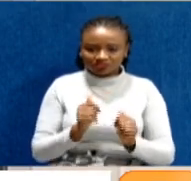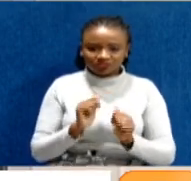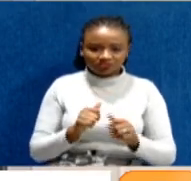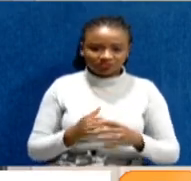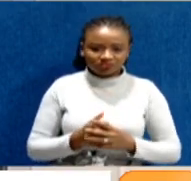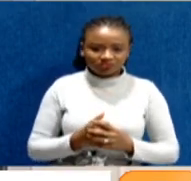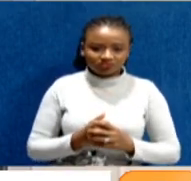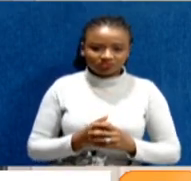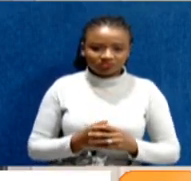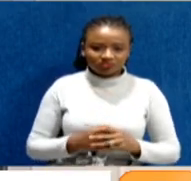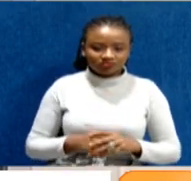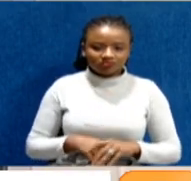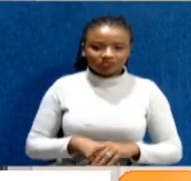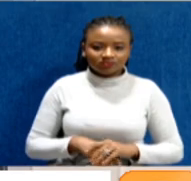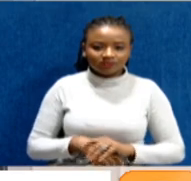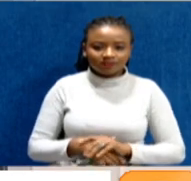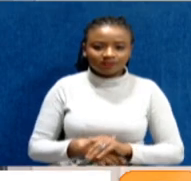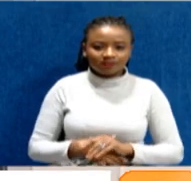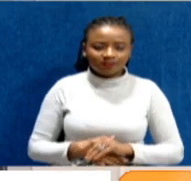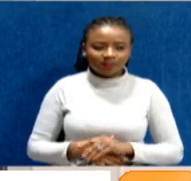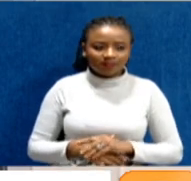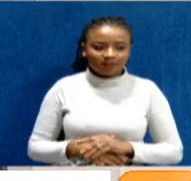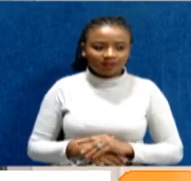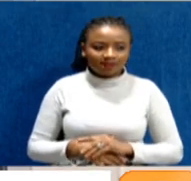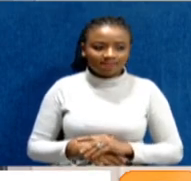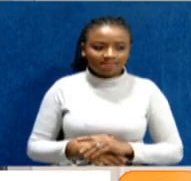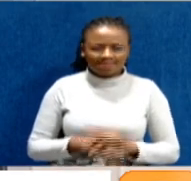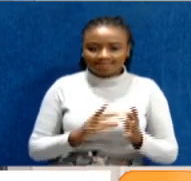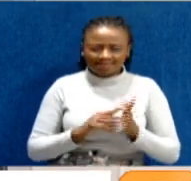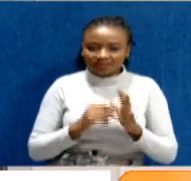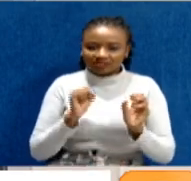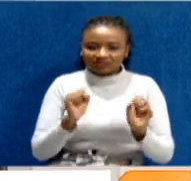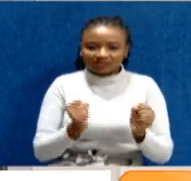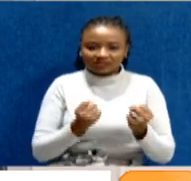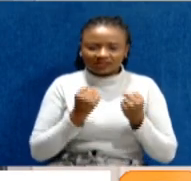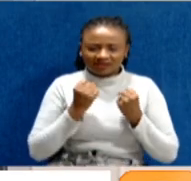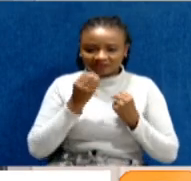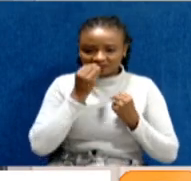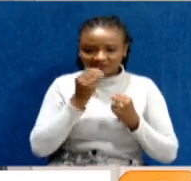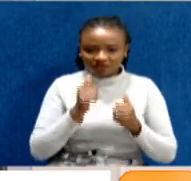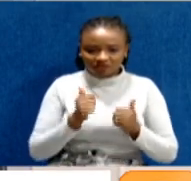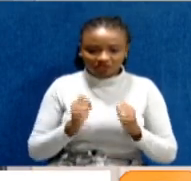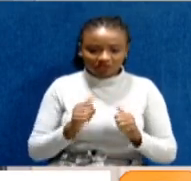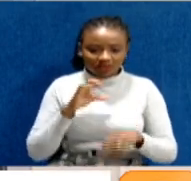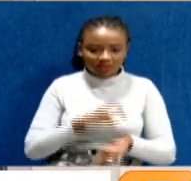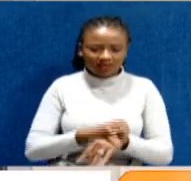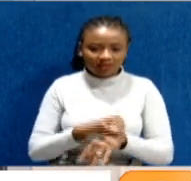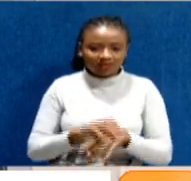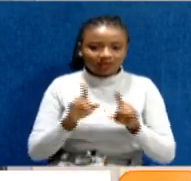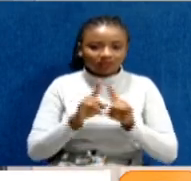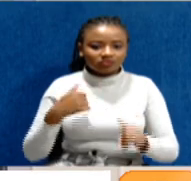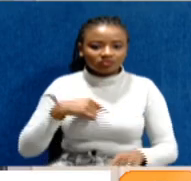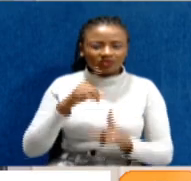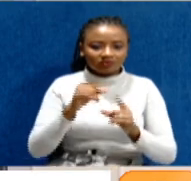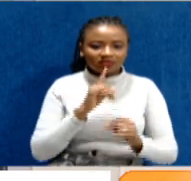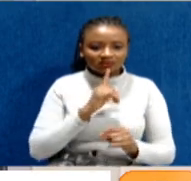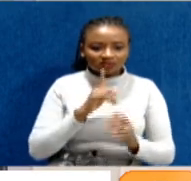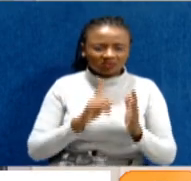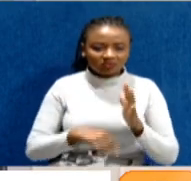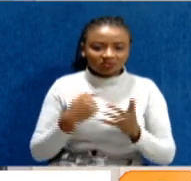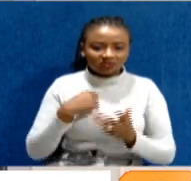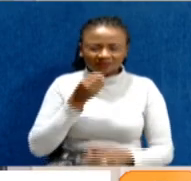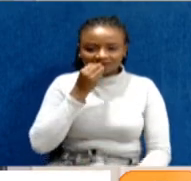as just adequate food, sufficient food. No, it's just about safe, nutritious food. And what you are saying, if it's not organic, which is food